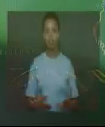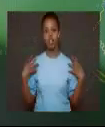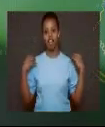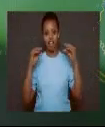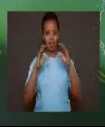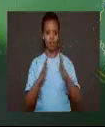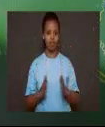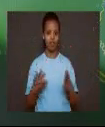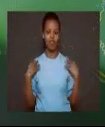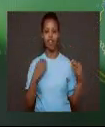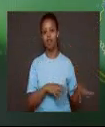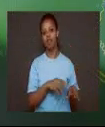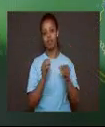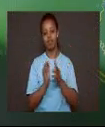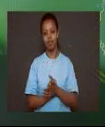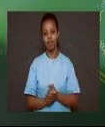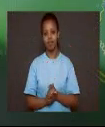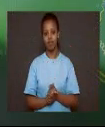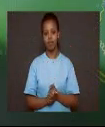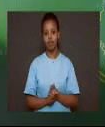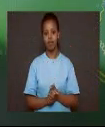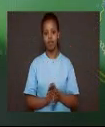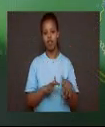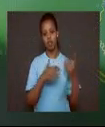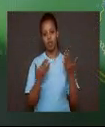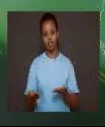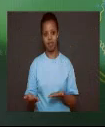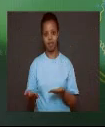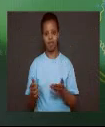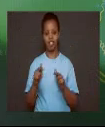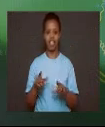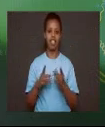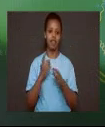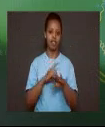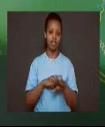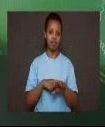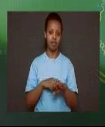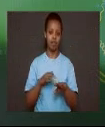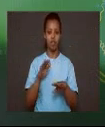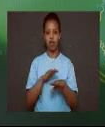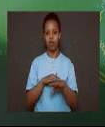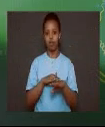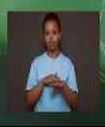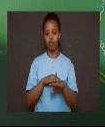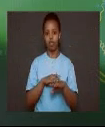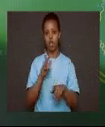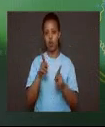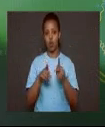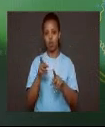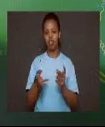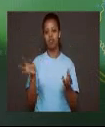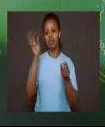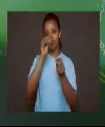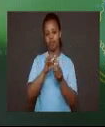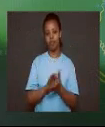Hello, teacher. Hello, students. Welcome to today's lesson on population